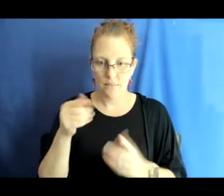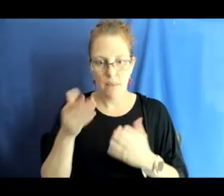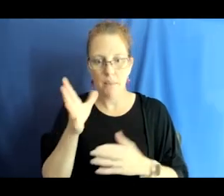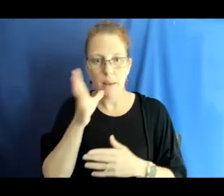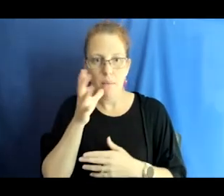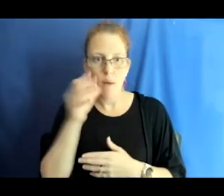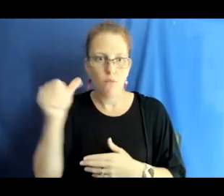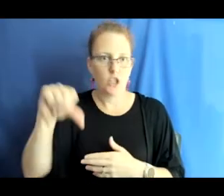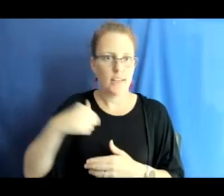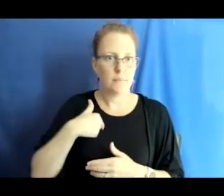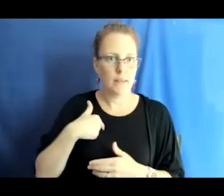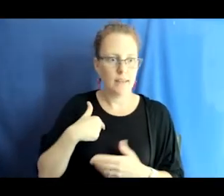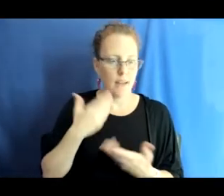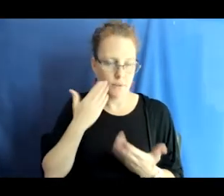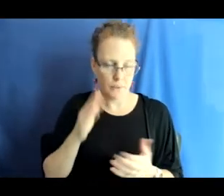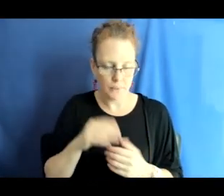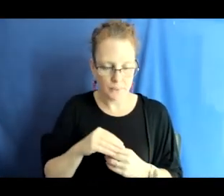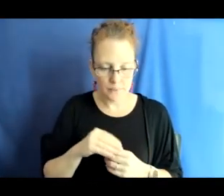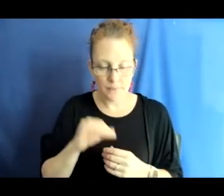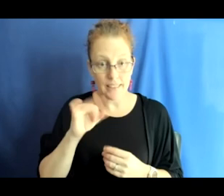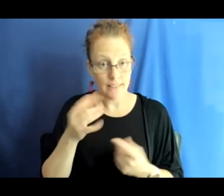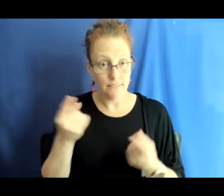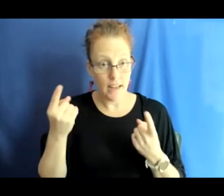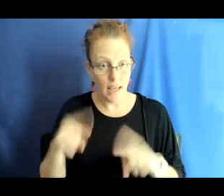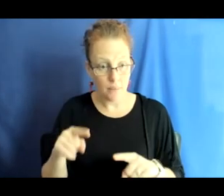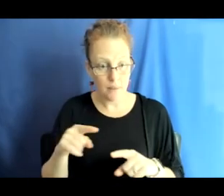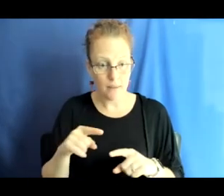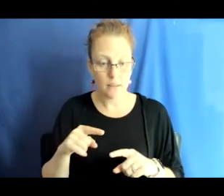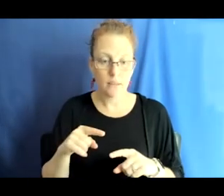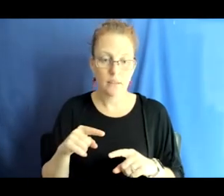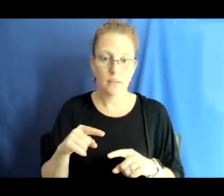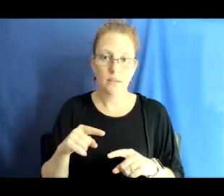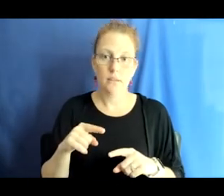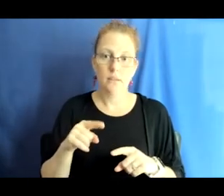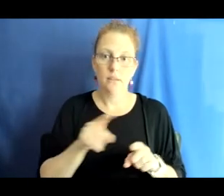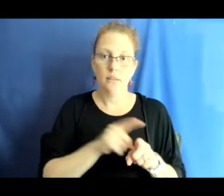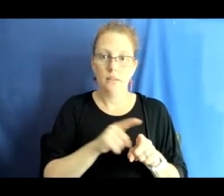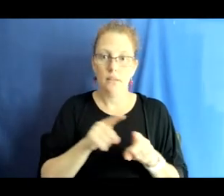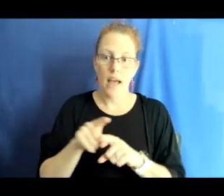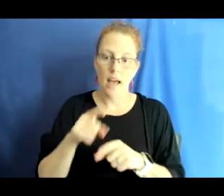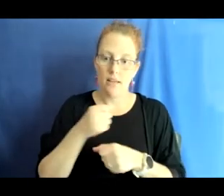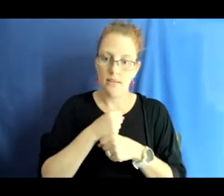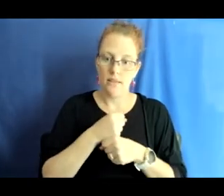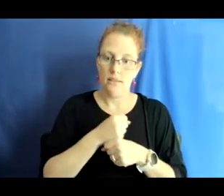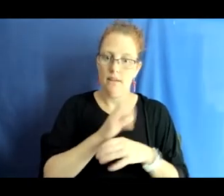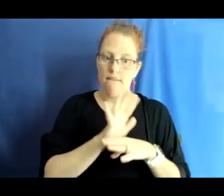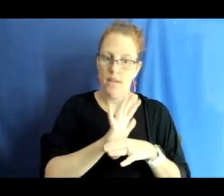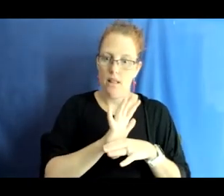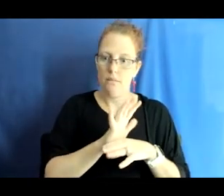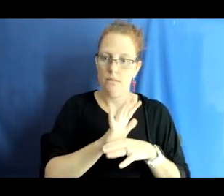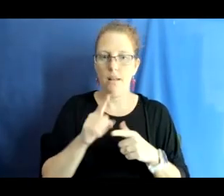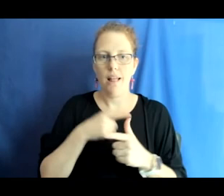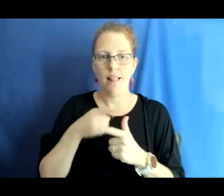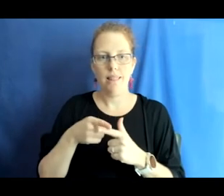at the end, then by making it out as a film, I could sort of like make it into this, I don't know, sort of